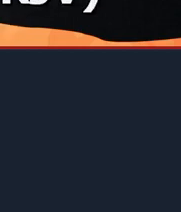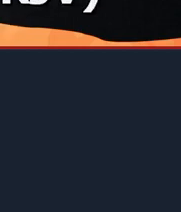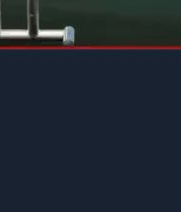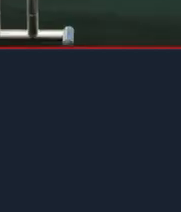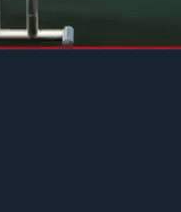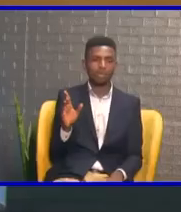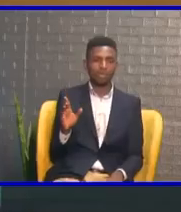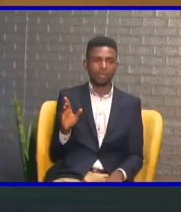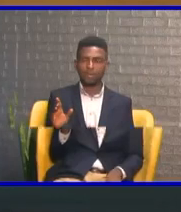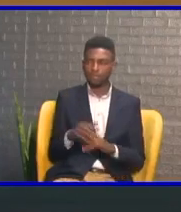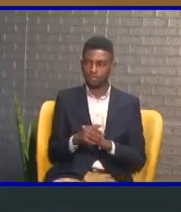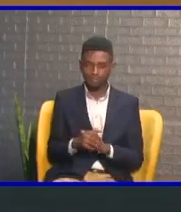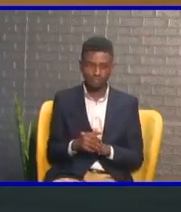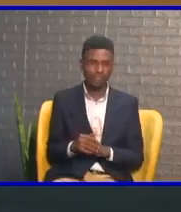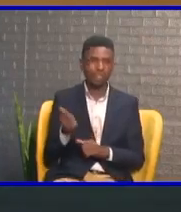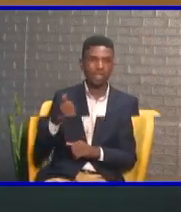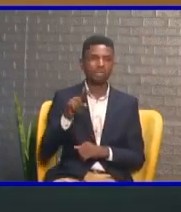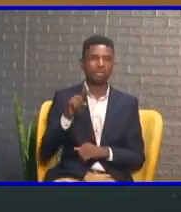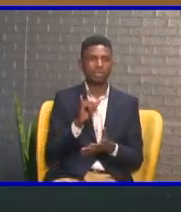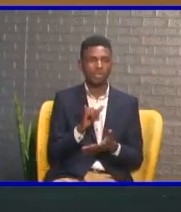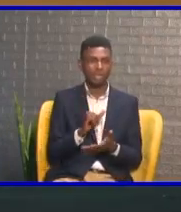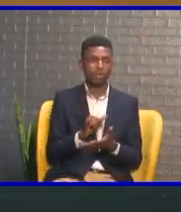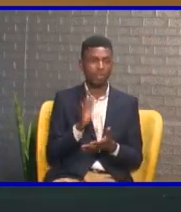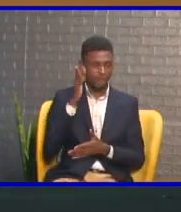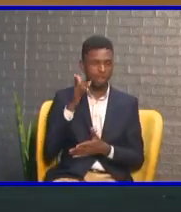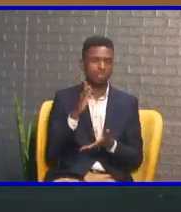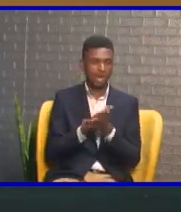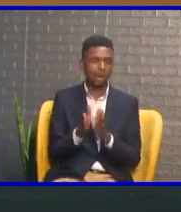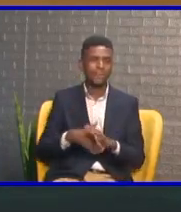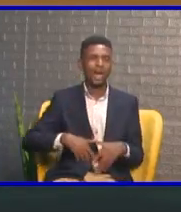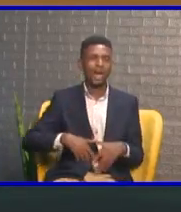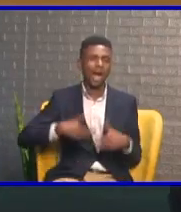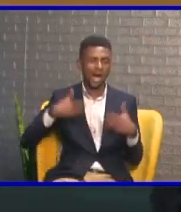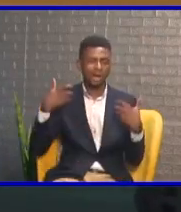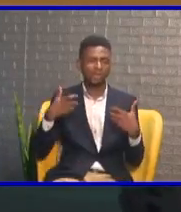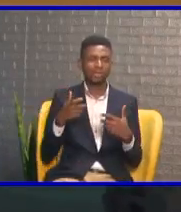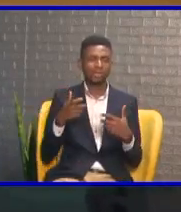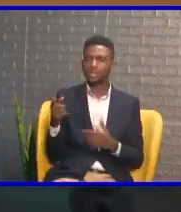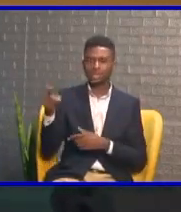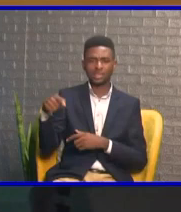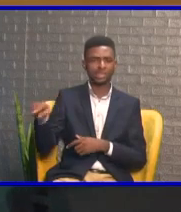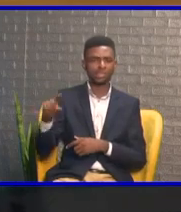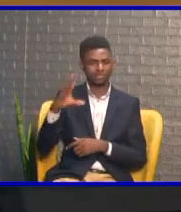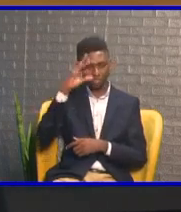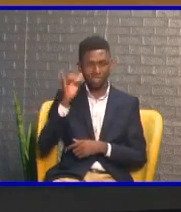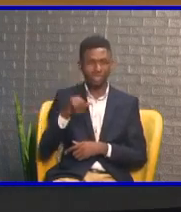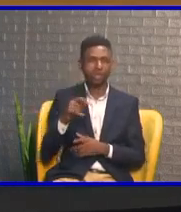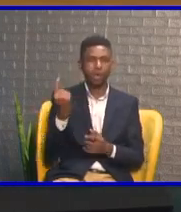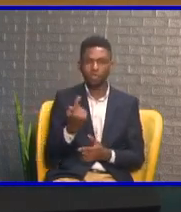interesting. Anybody will get a nod, even God. Hallelujah. They were so used to